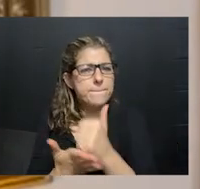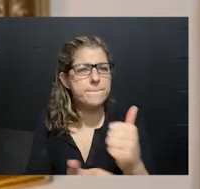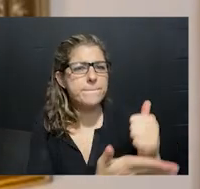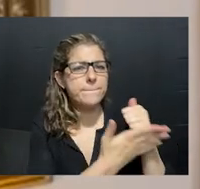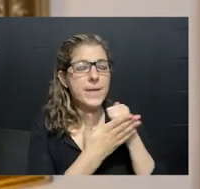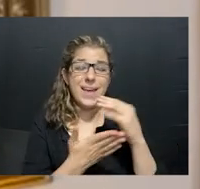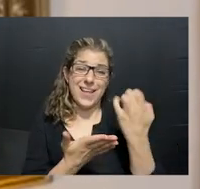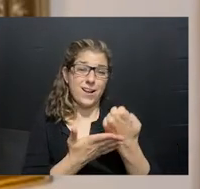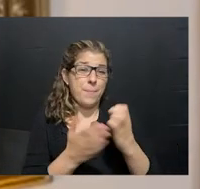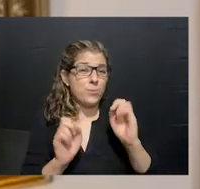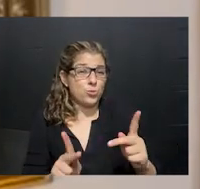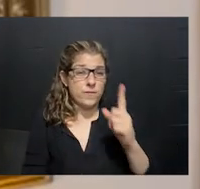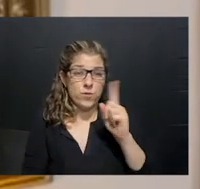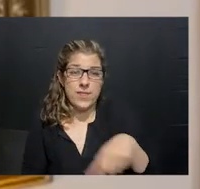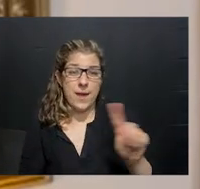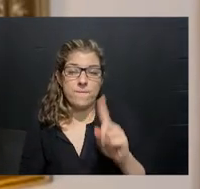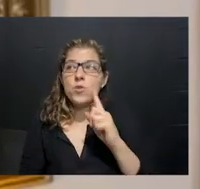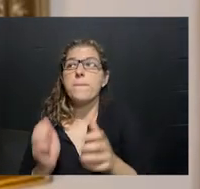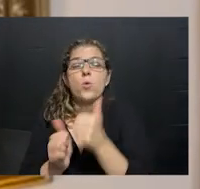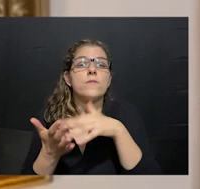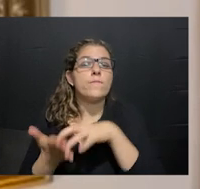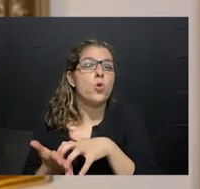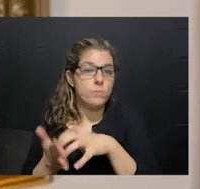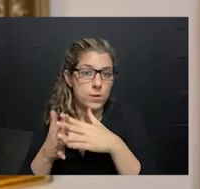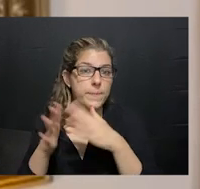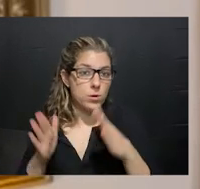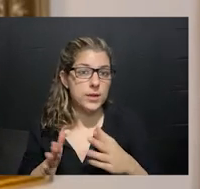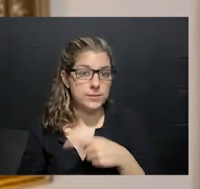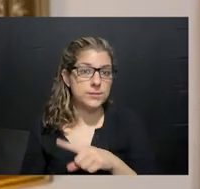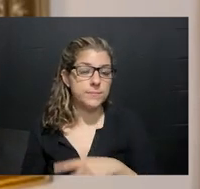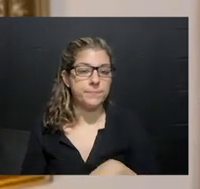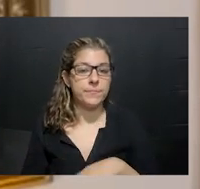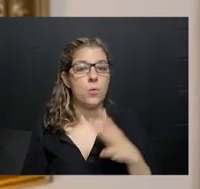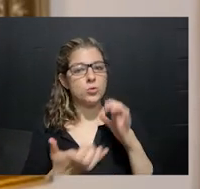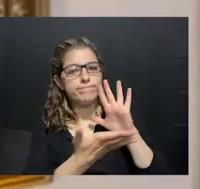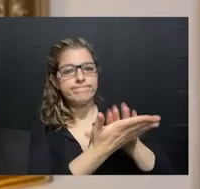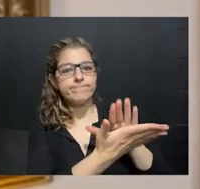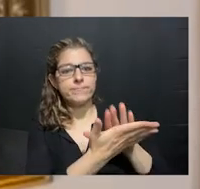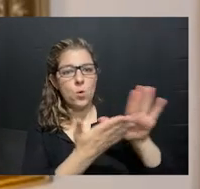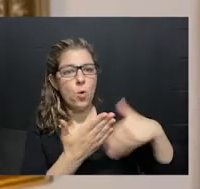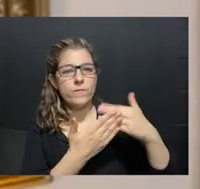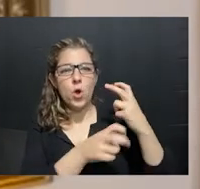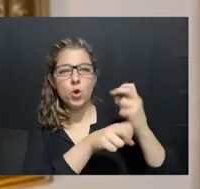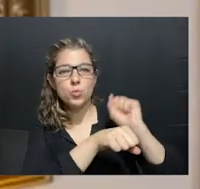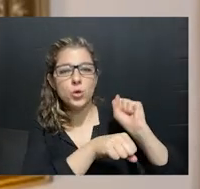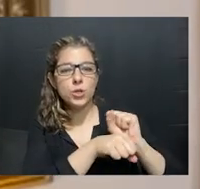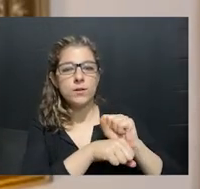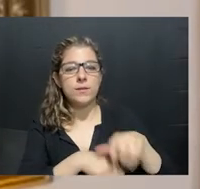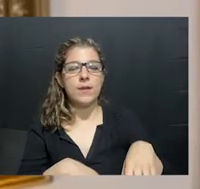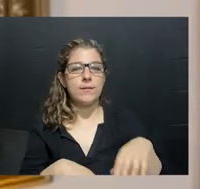economic opportunity for the most vulnerable Americans. I want to commend all of the hard work